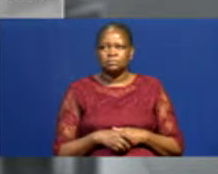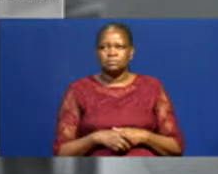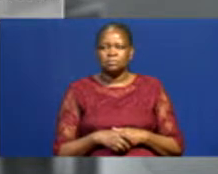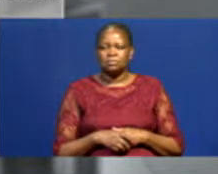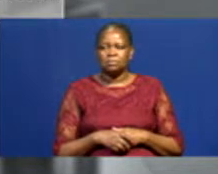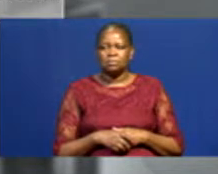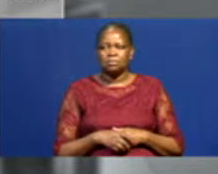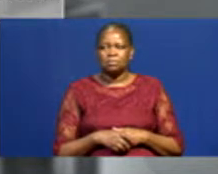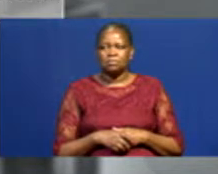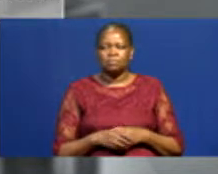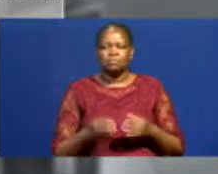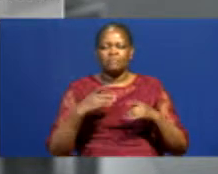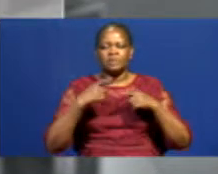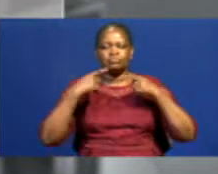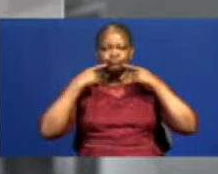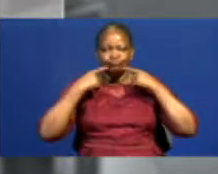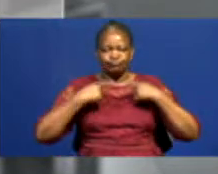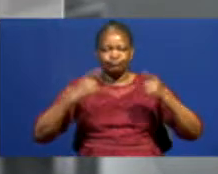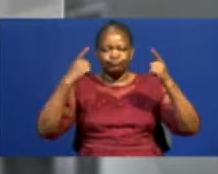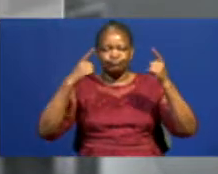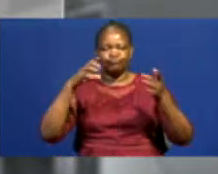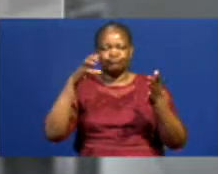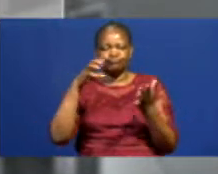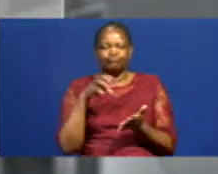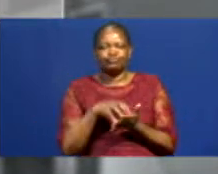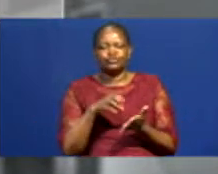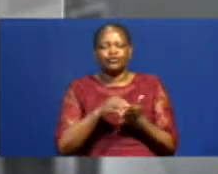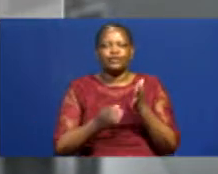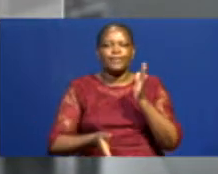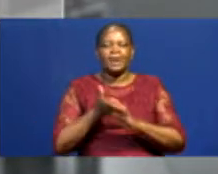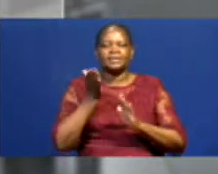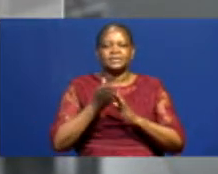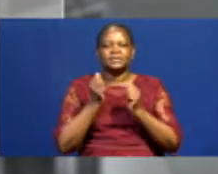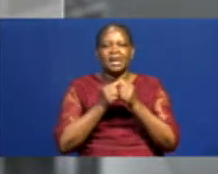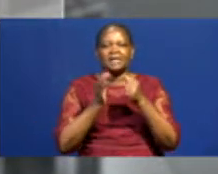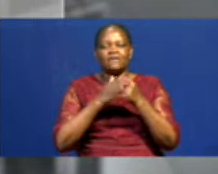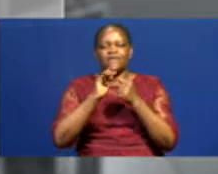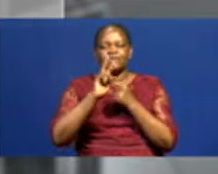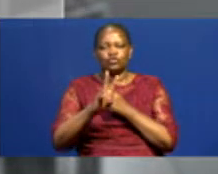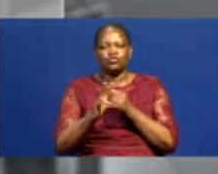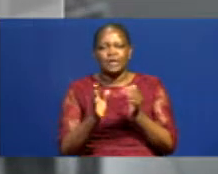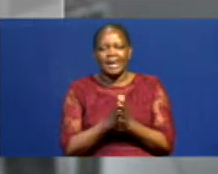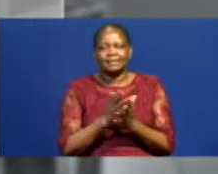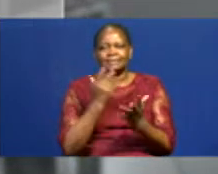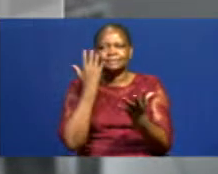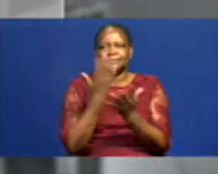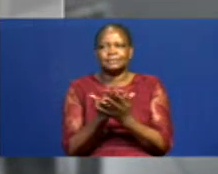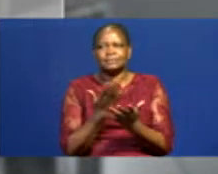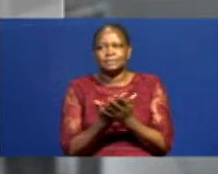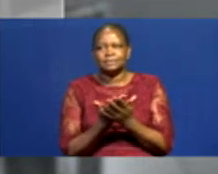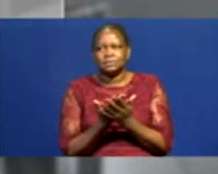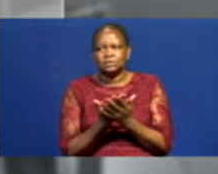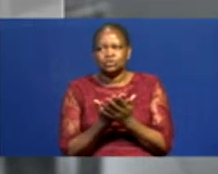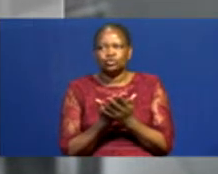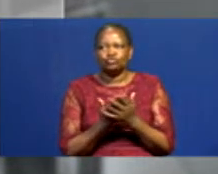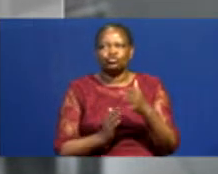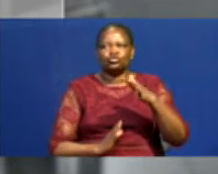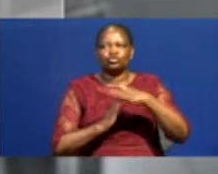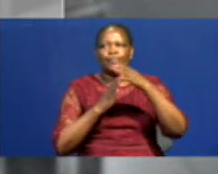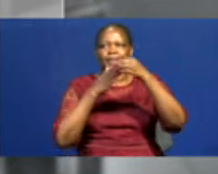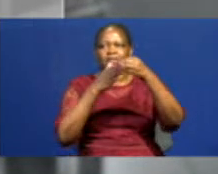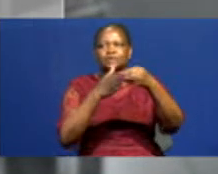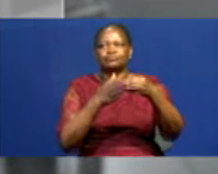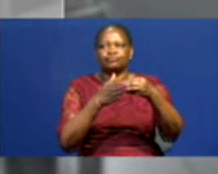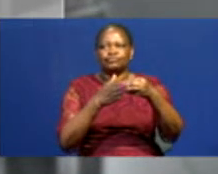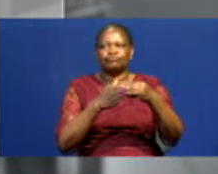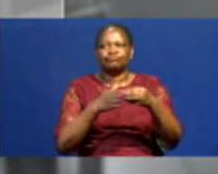Upon the declaration of the state of emergency in 1952 and subsequent arrest and detention of the top leadership of the